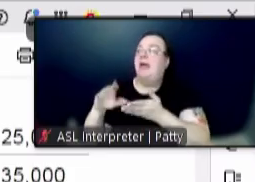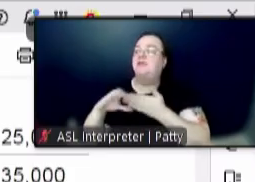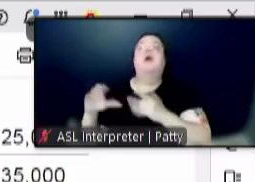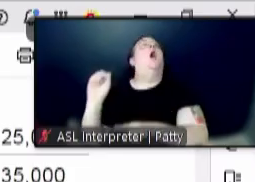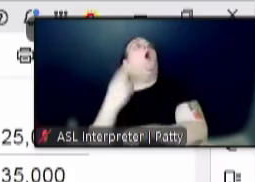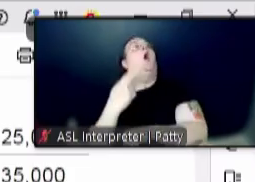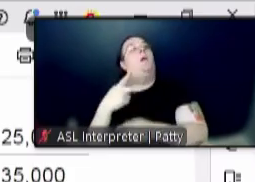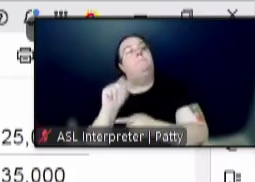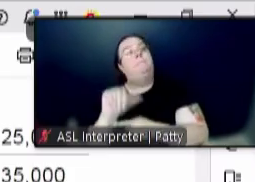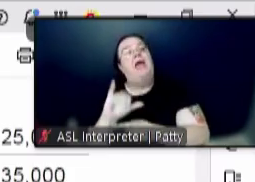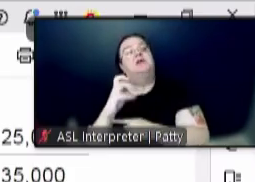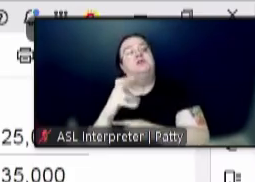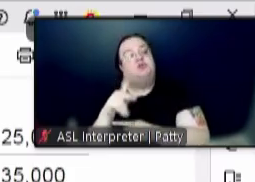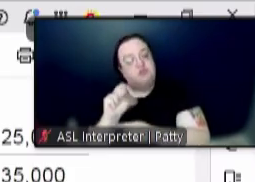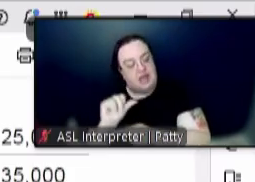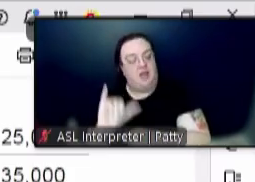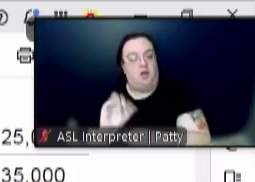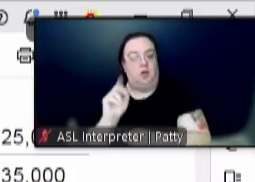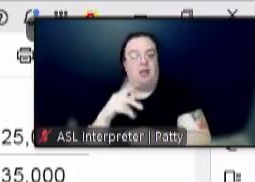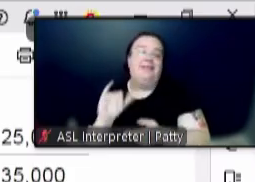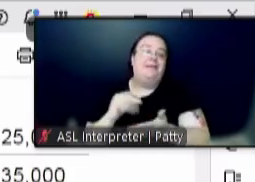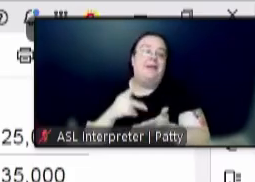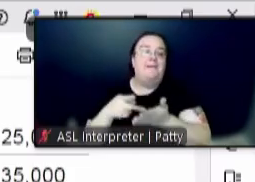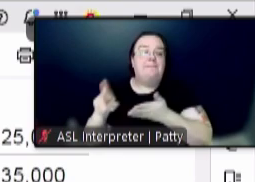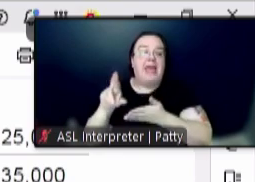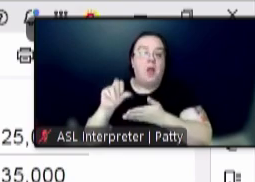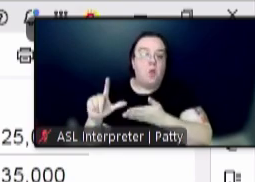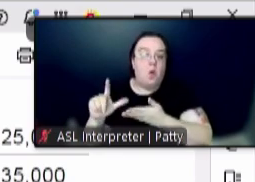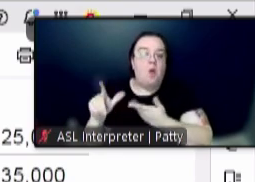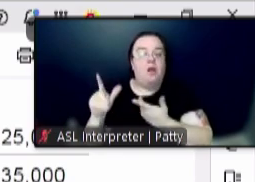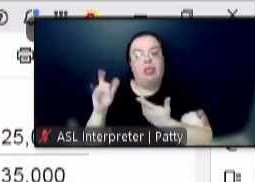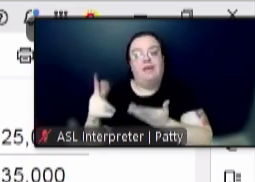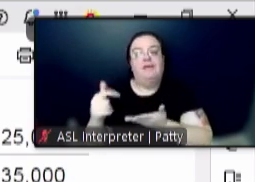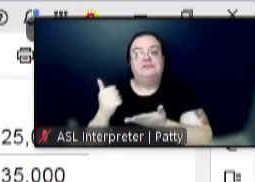that Okay. does our payroll or system during